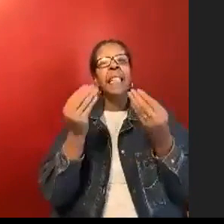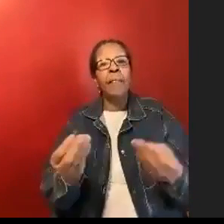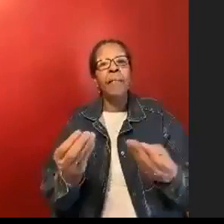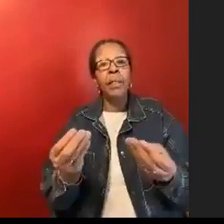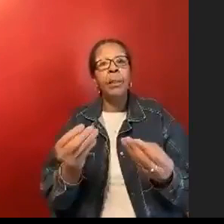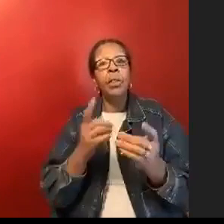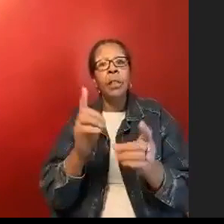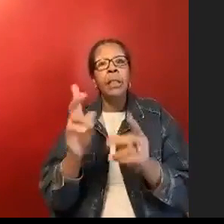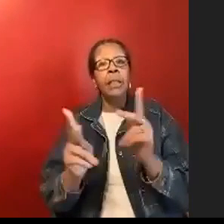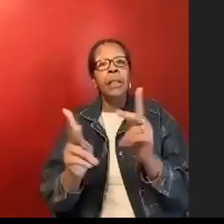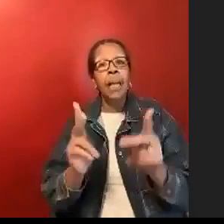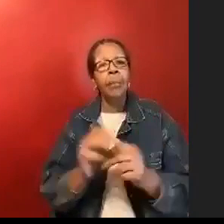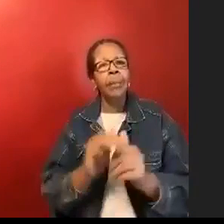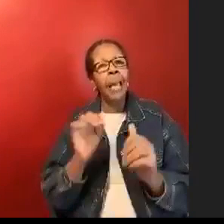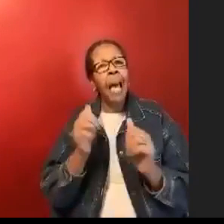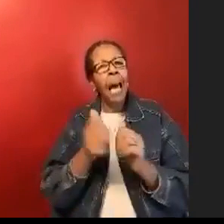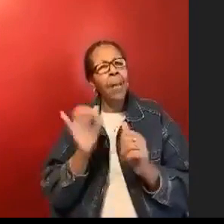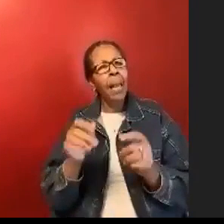possible?